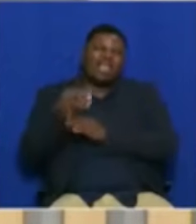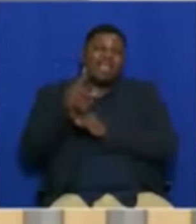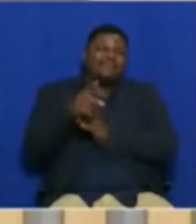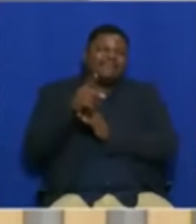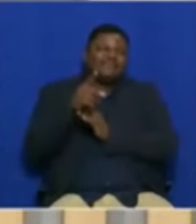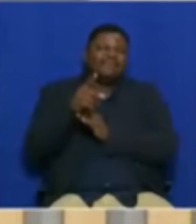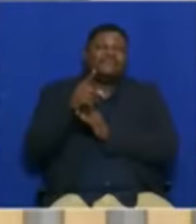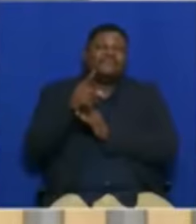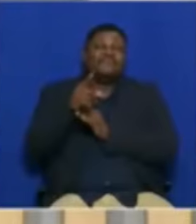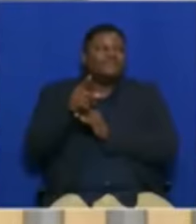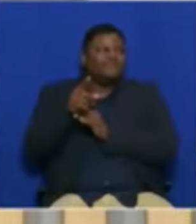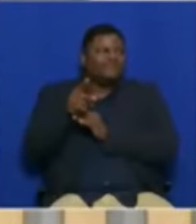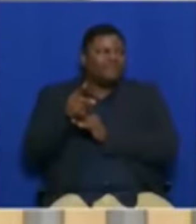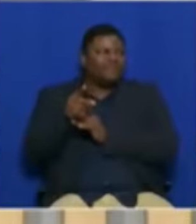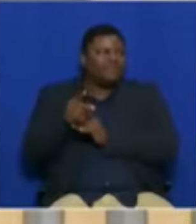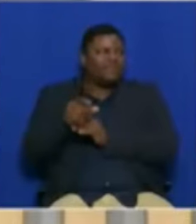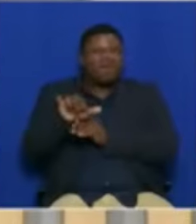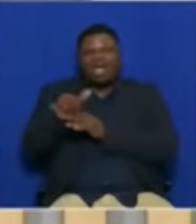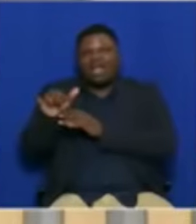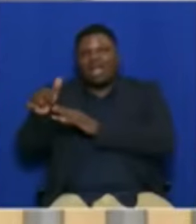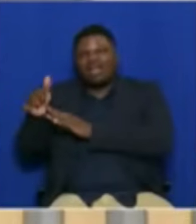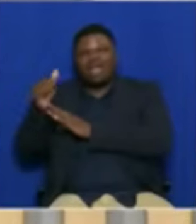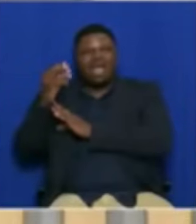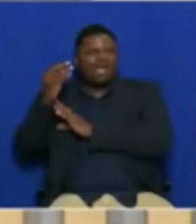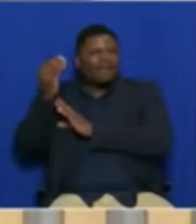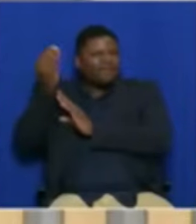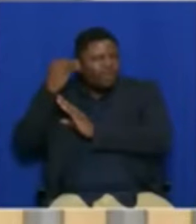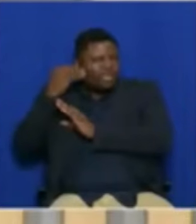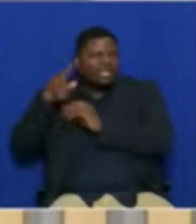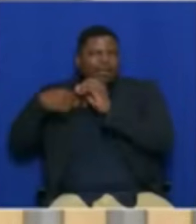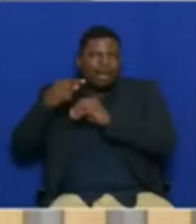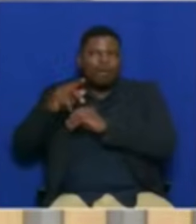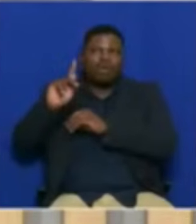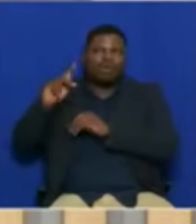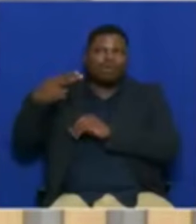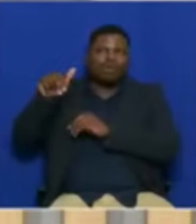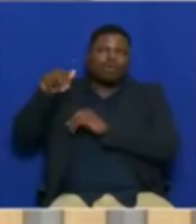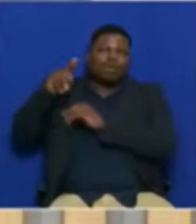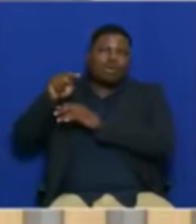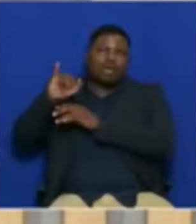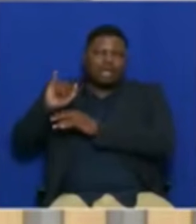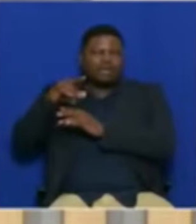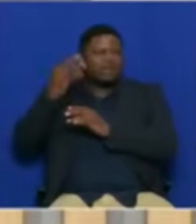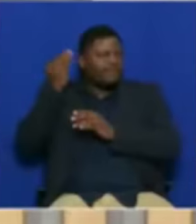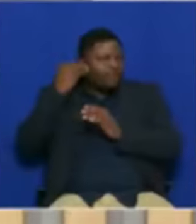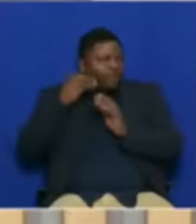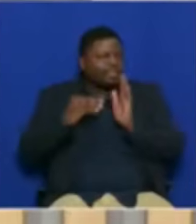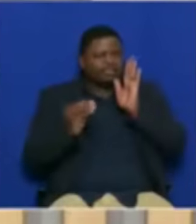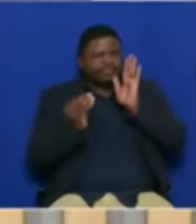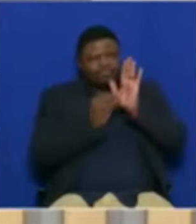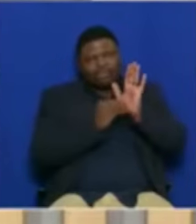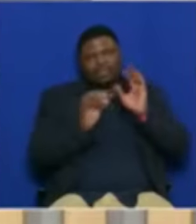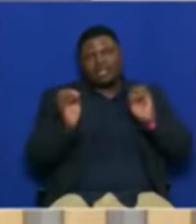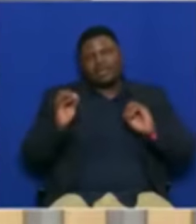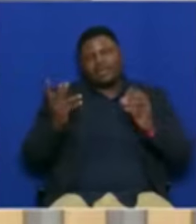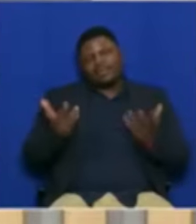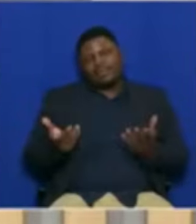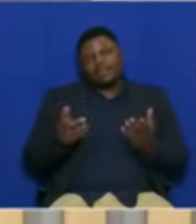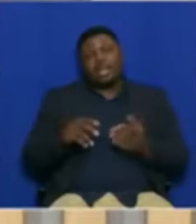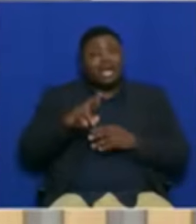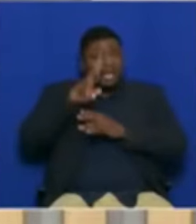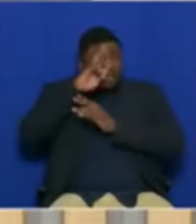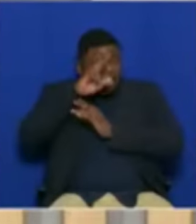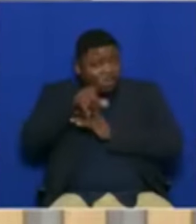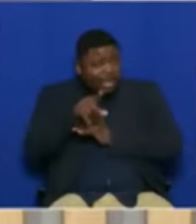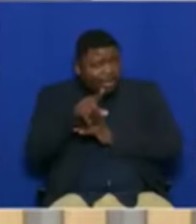why I'm saying it's Major General Khan is the senior on that inquiries. So